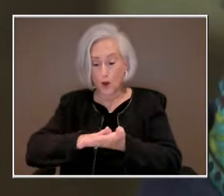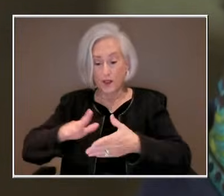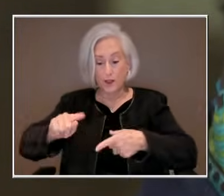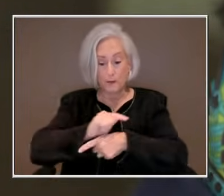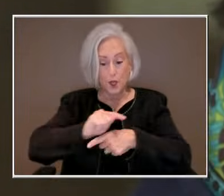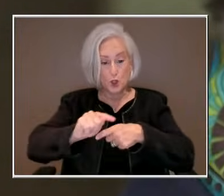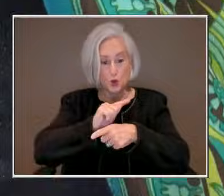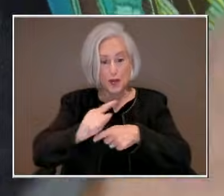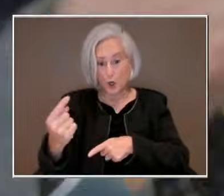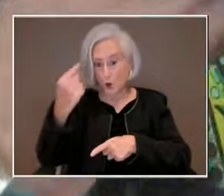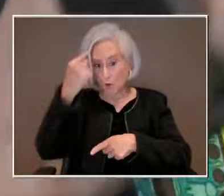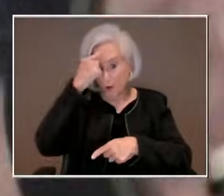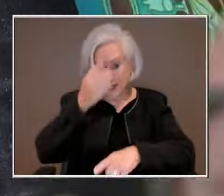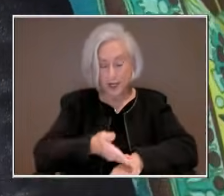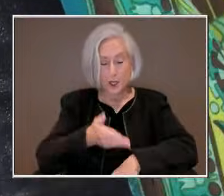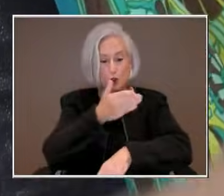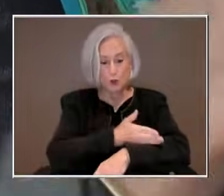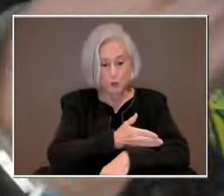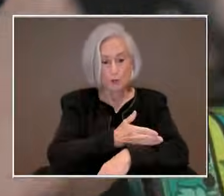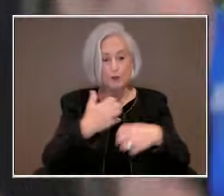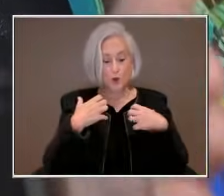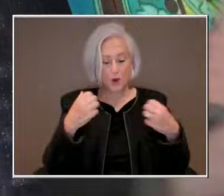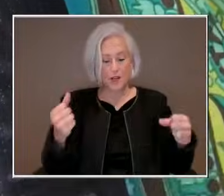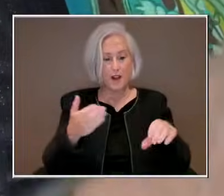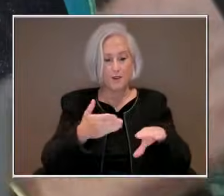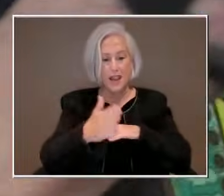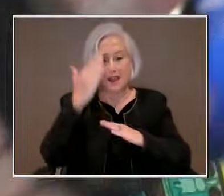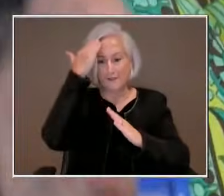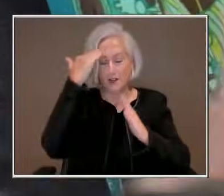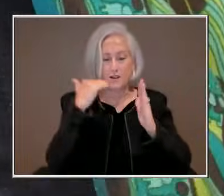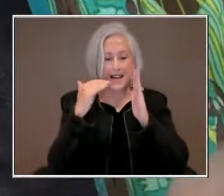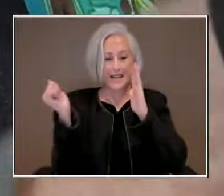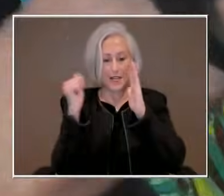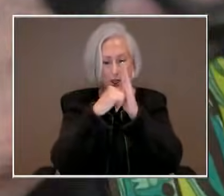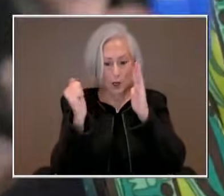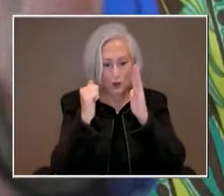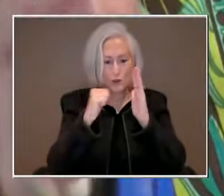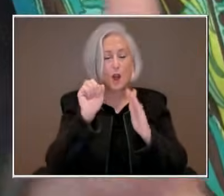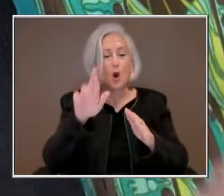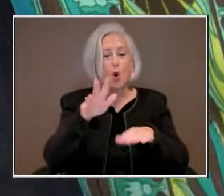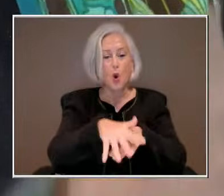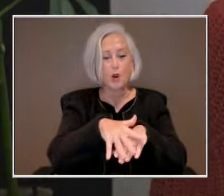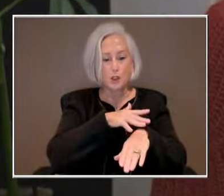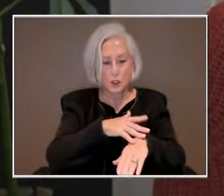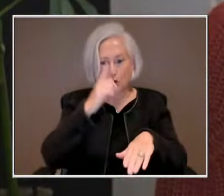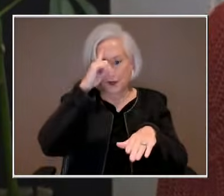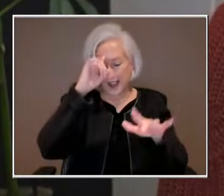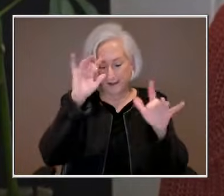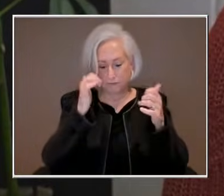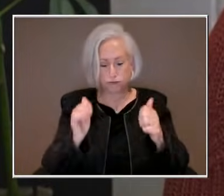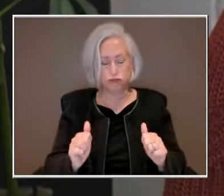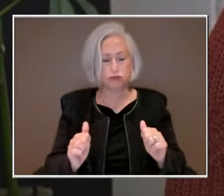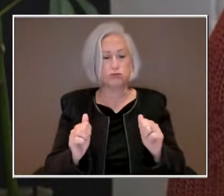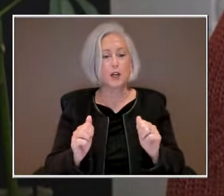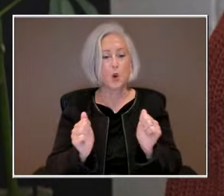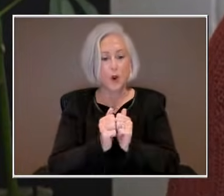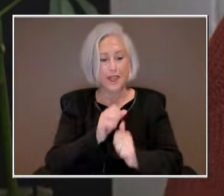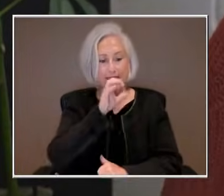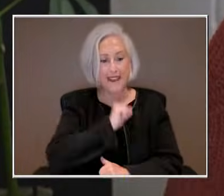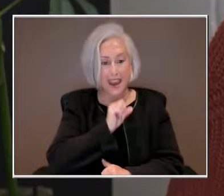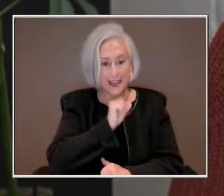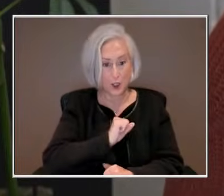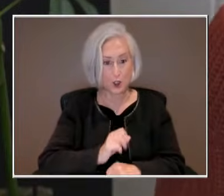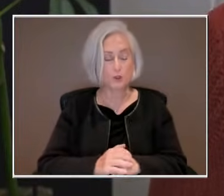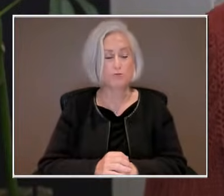improve recovery after concussion or slow cognitive decline with age. So what we're looking at is how can we